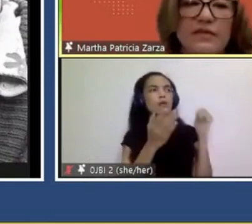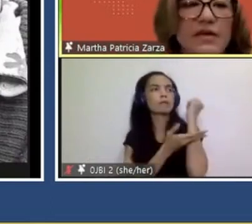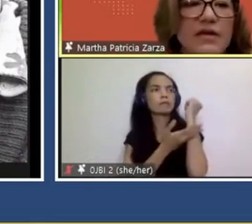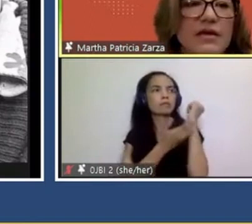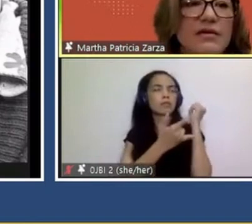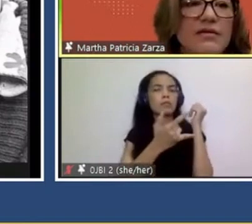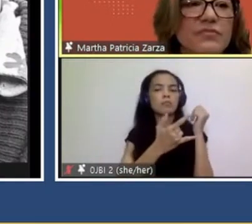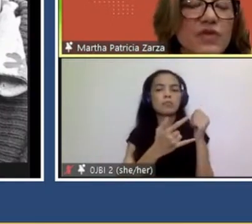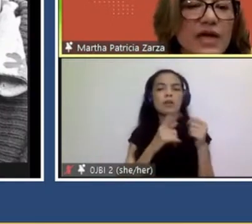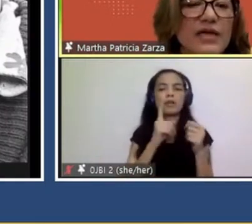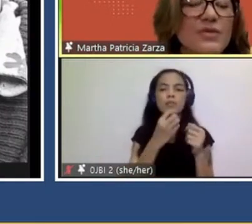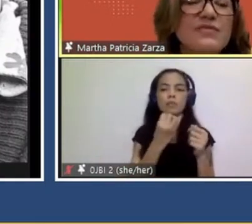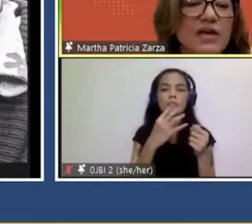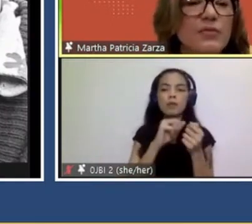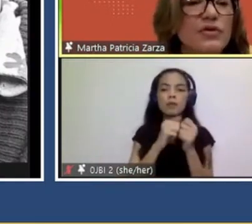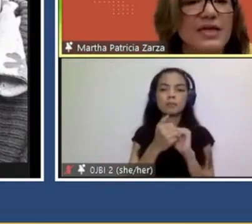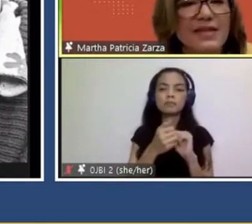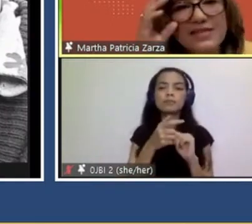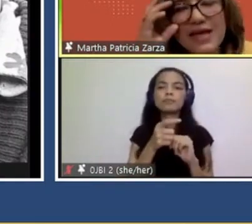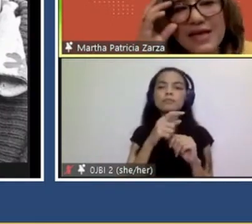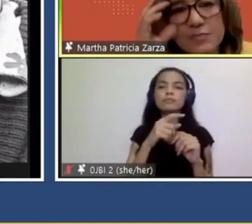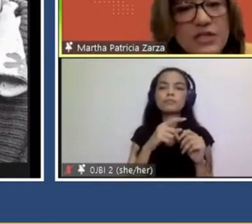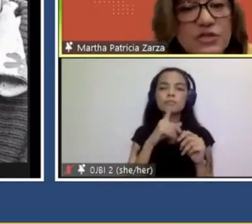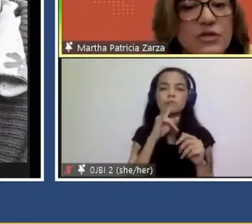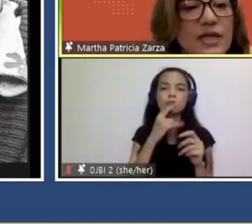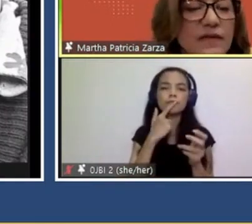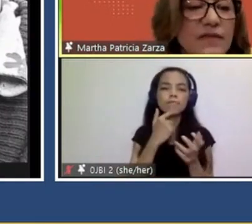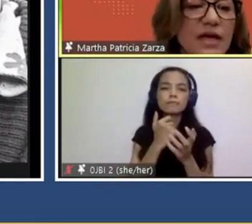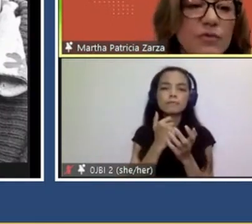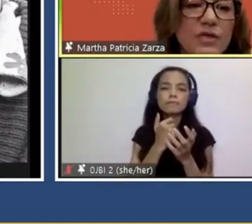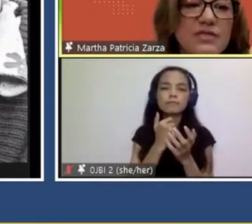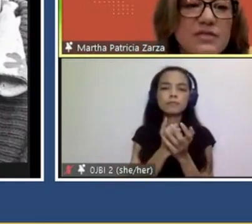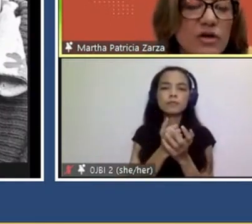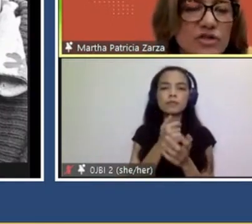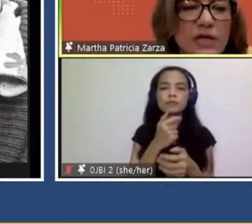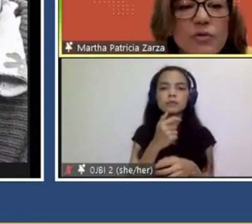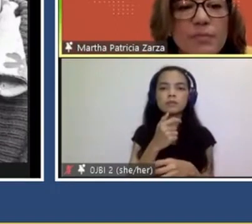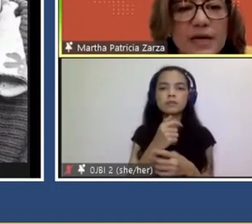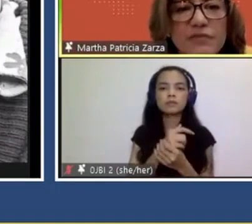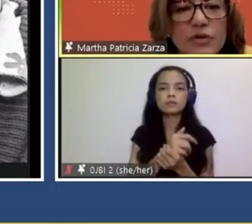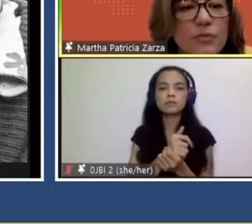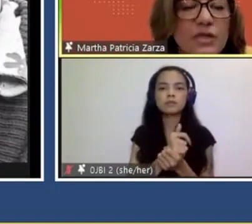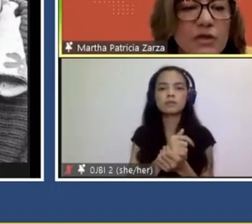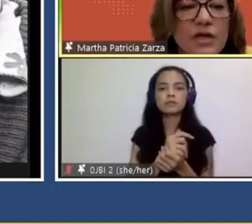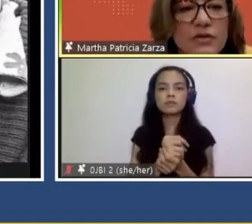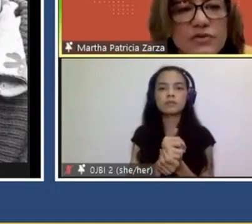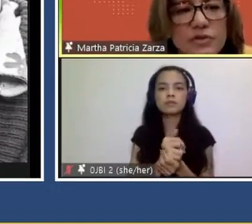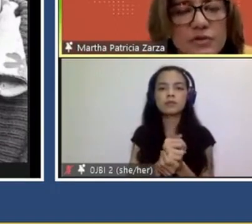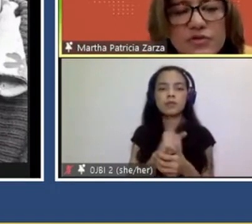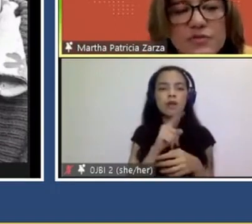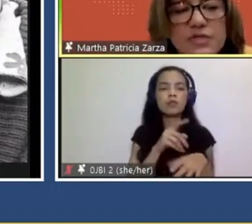decided that it was very important, a design expression that was cultural compatible with